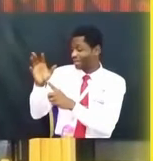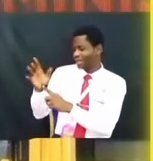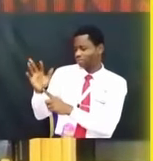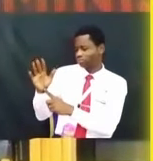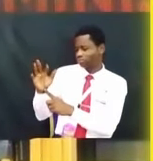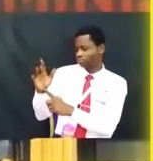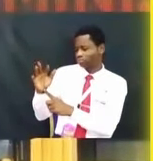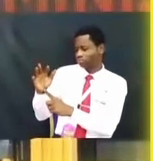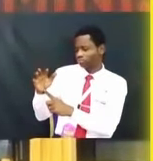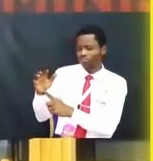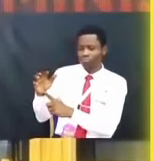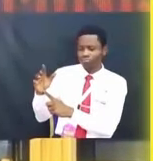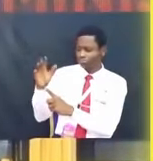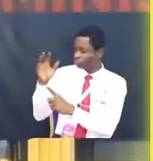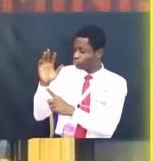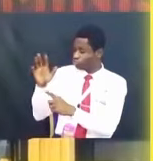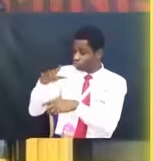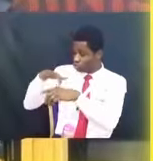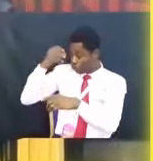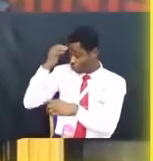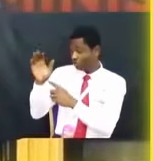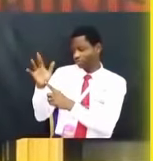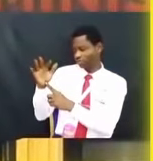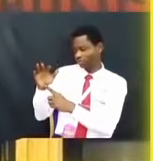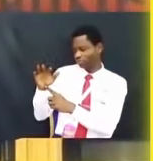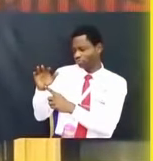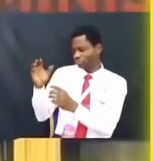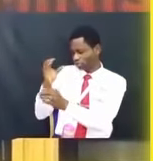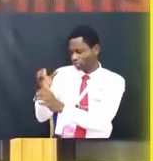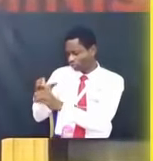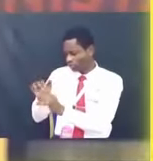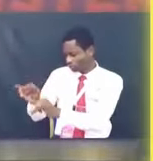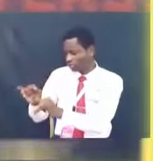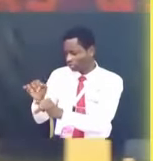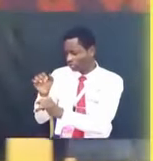You are a Lamb. You are a glory, so that it will not be extinguished.